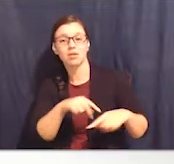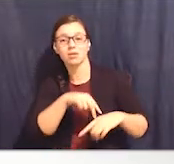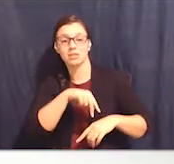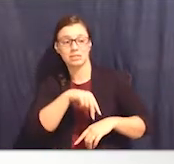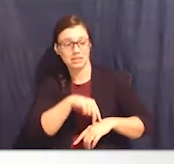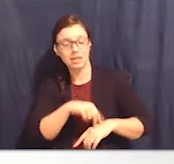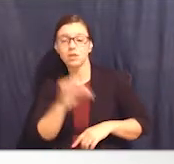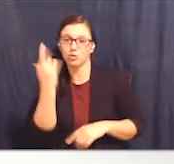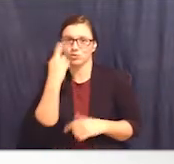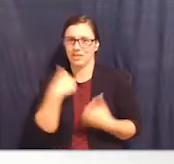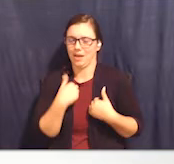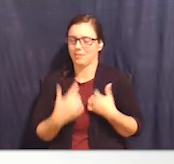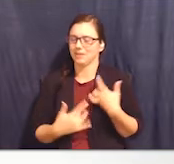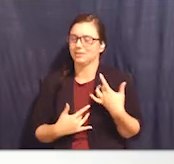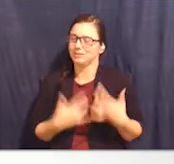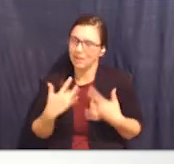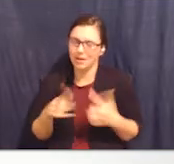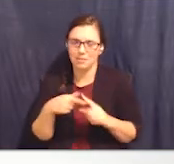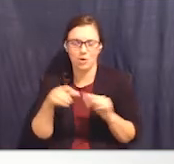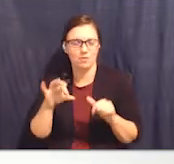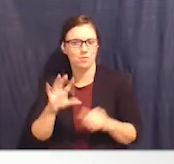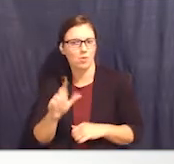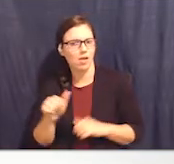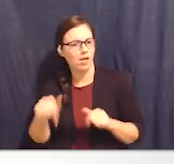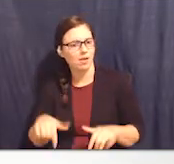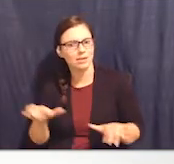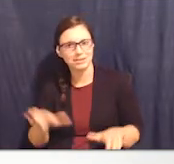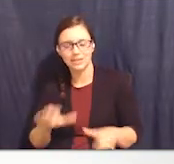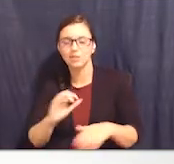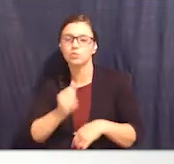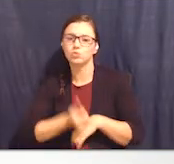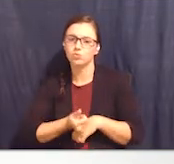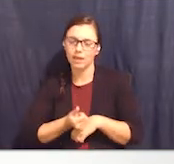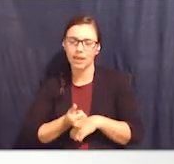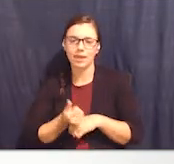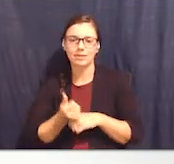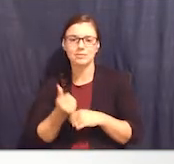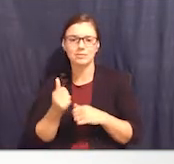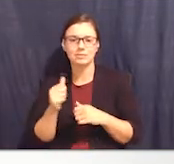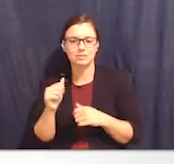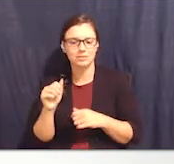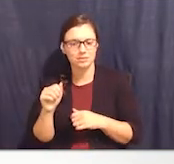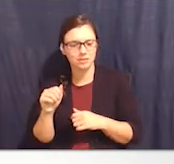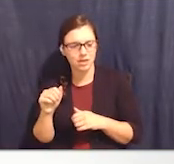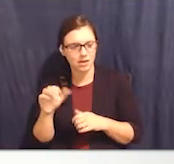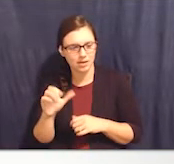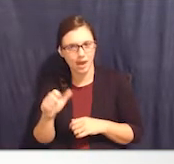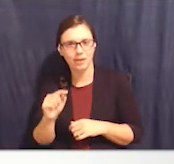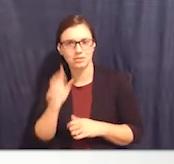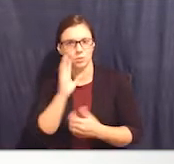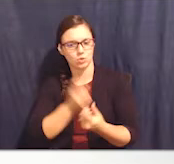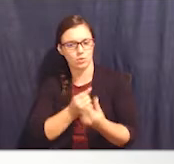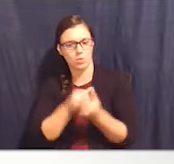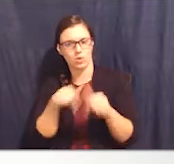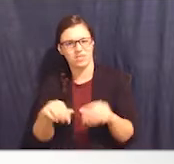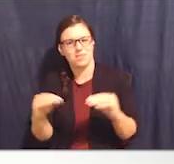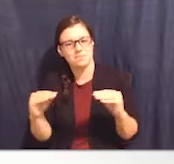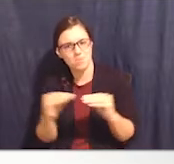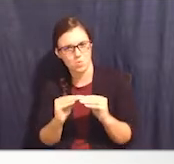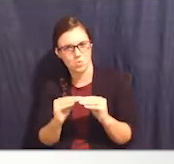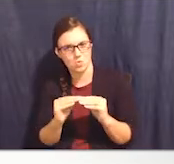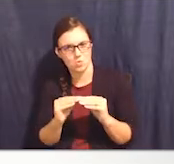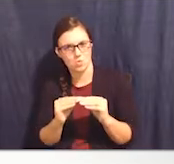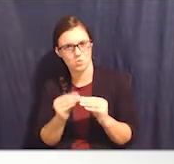satisfactory academic progress, which is what students must meet at the college and university level.